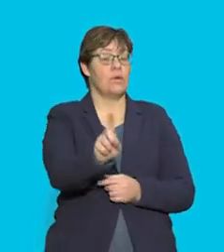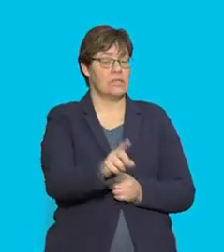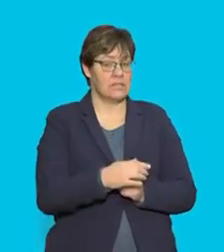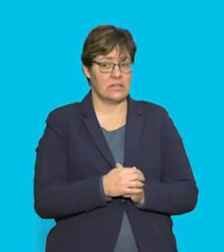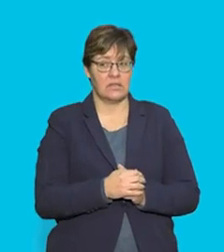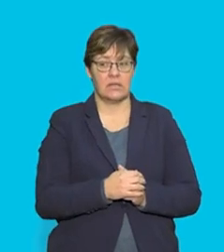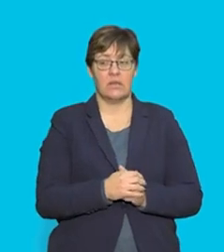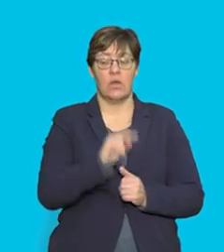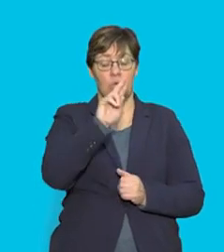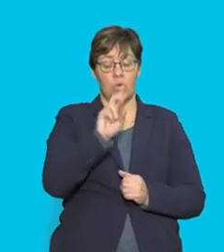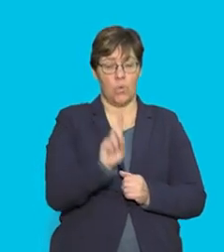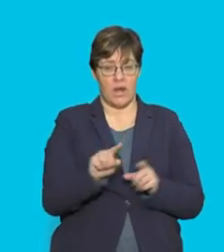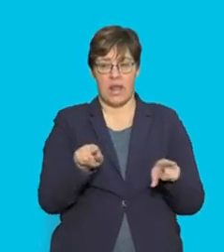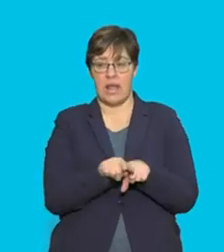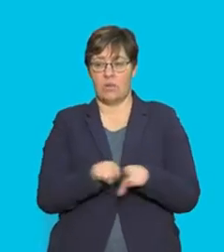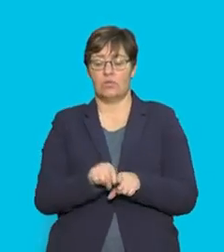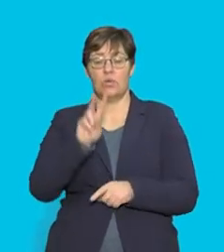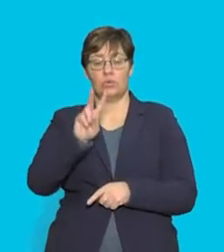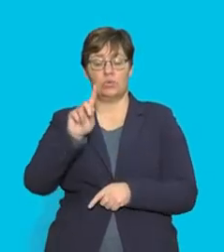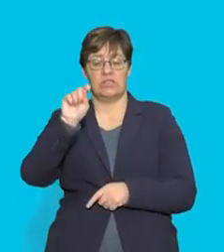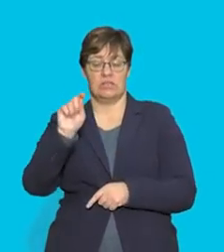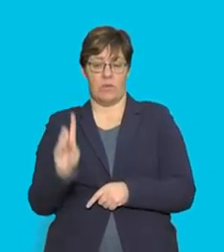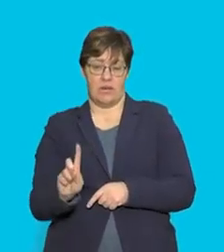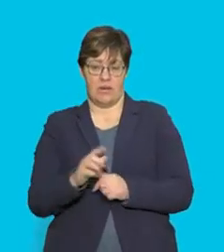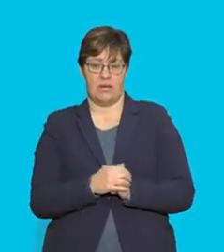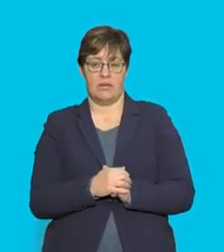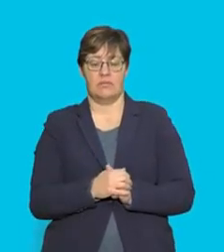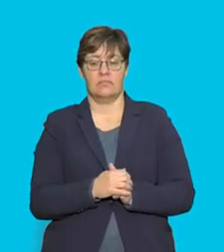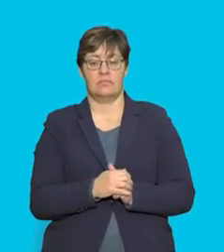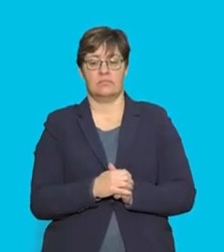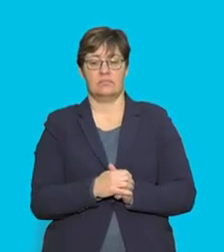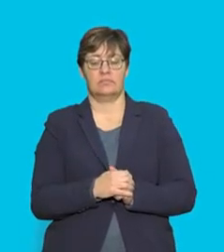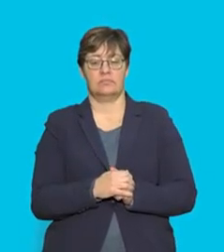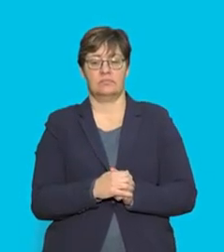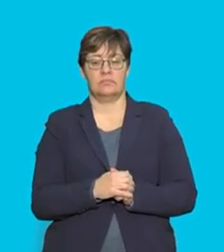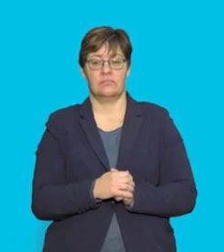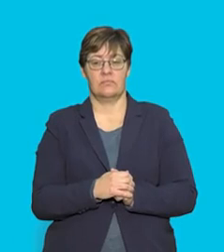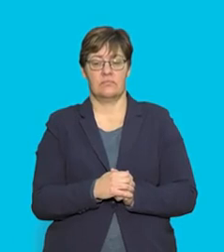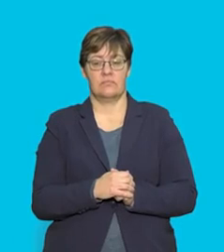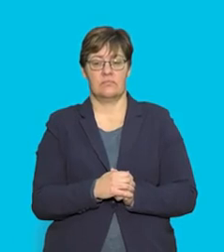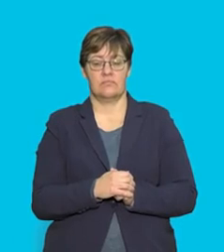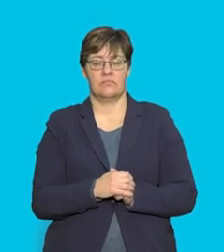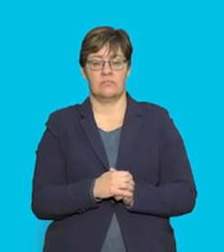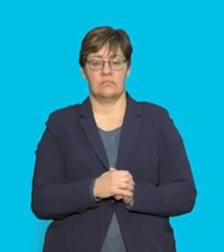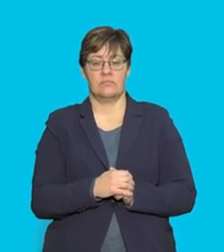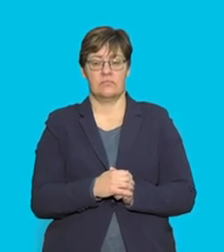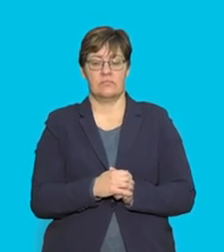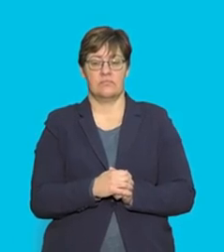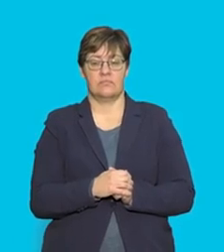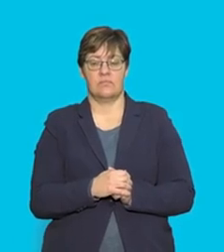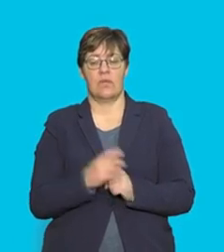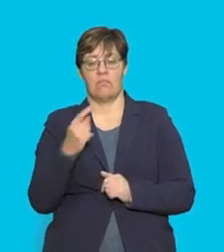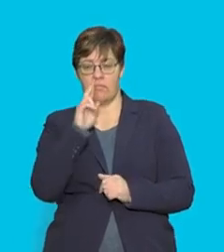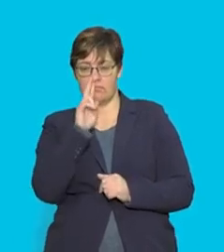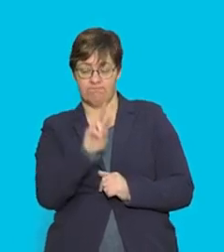that U1 is equals to 2T1. So that's how the diagram will look because